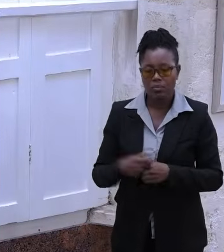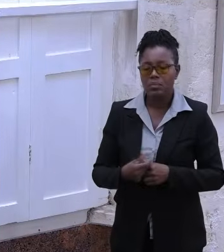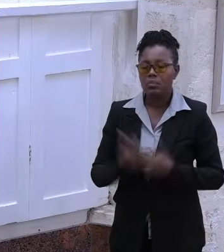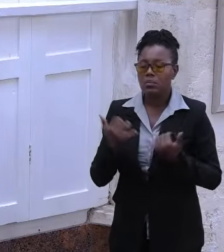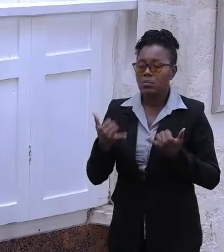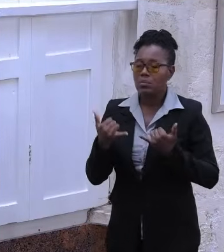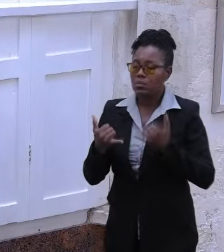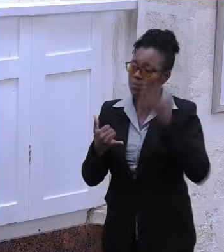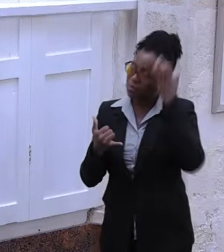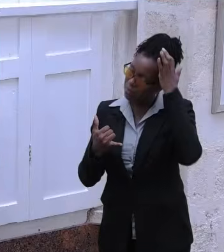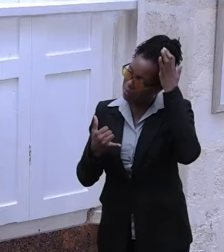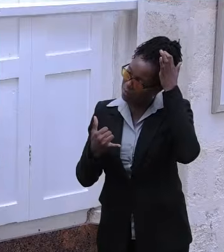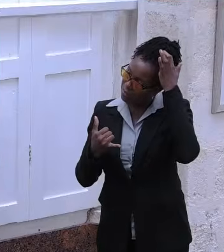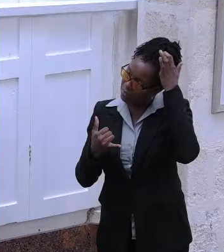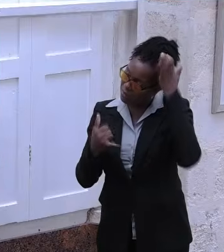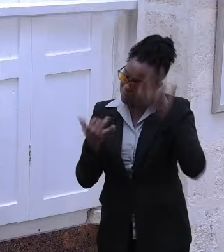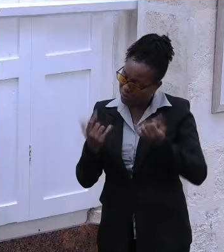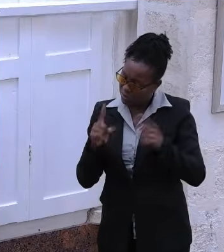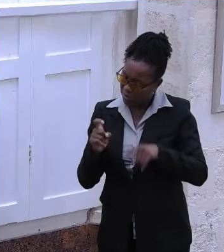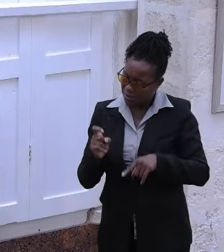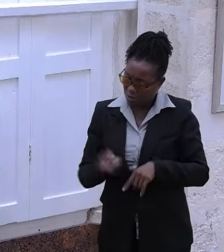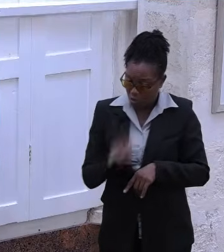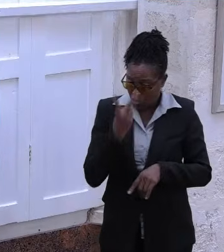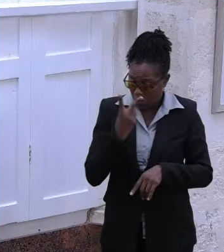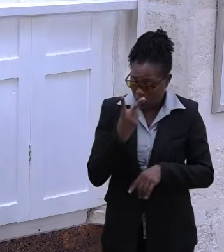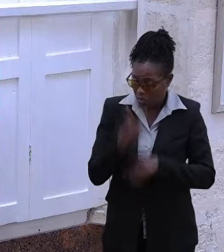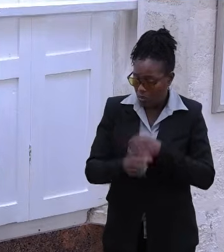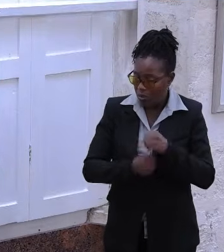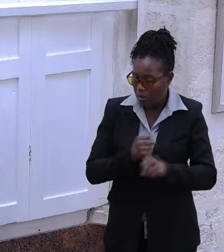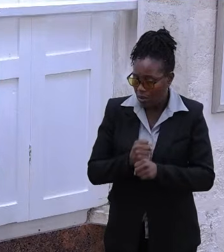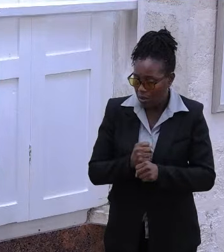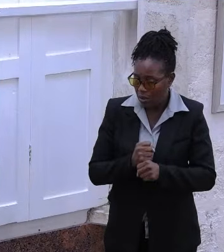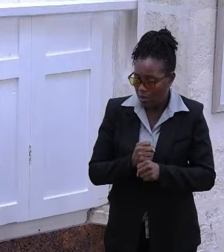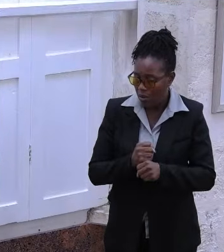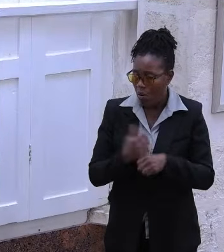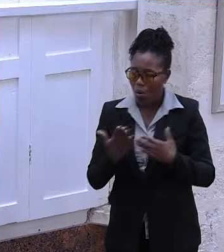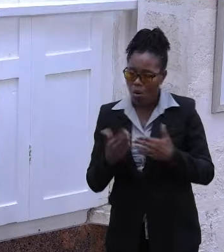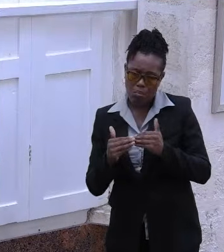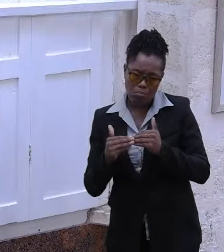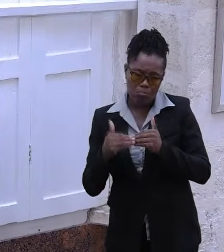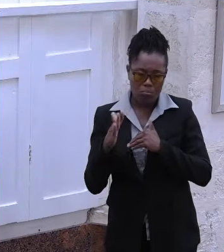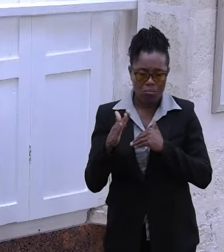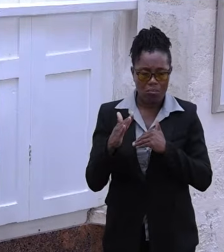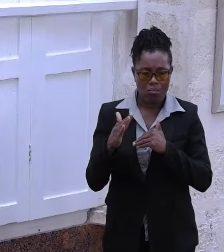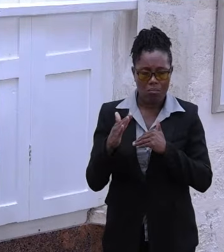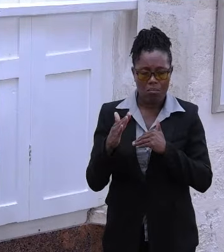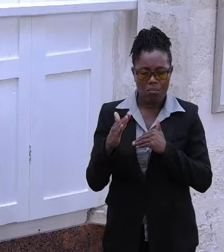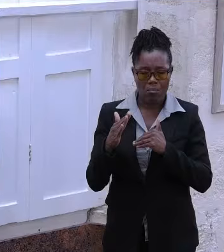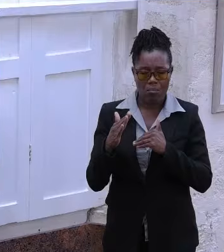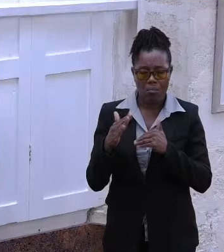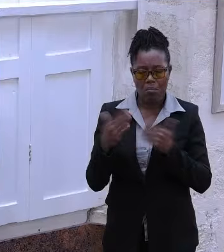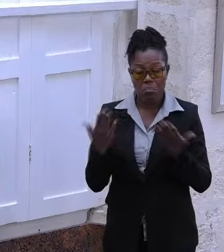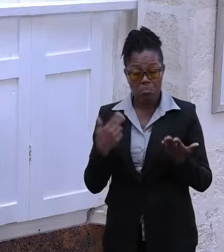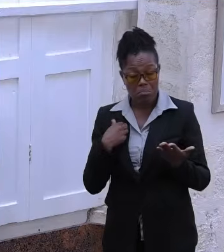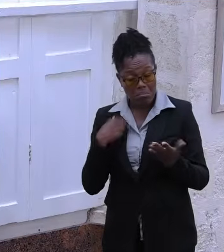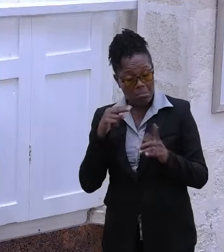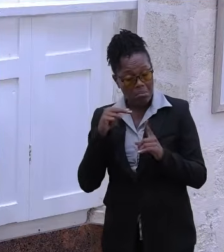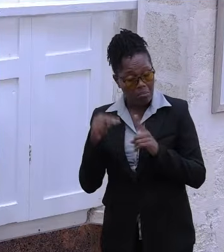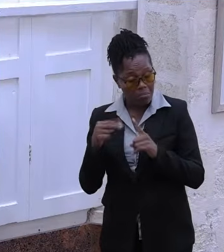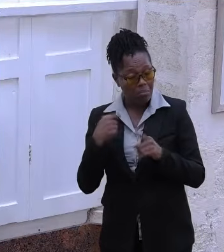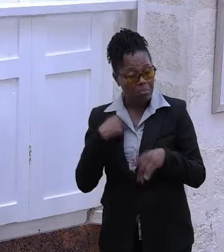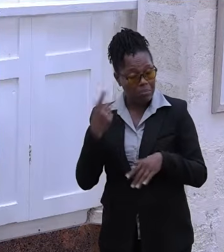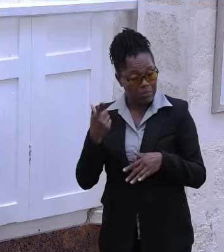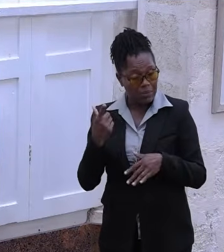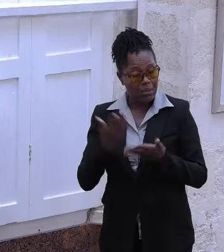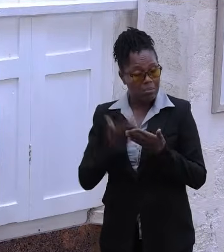us is it 2 years? Or should it be more than 2 years? My view, as well